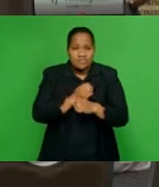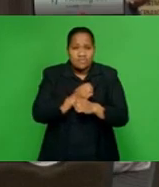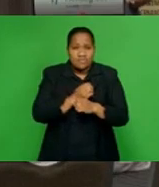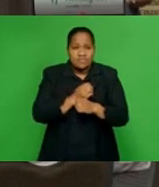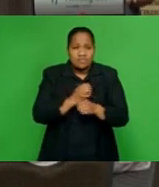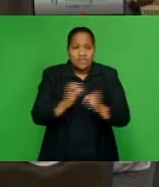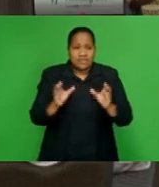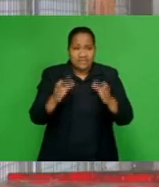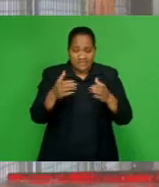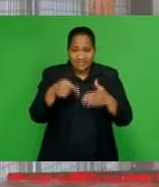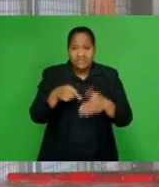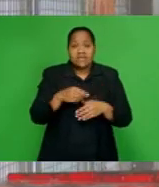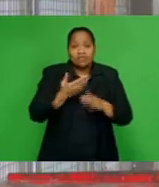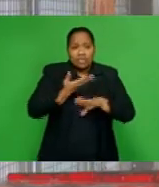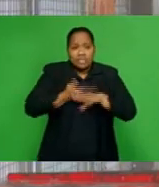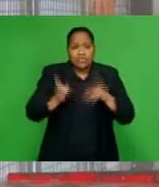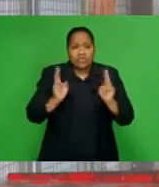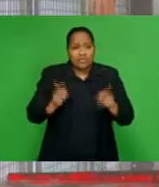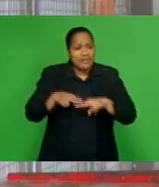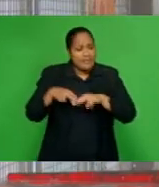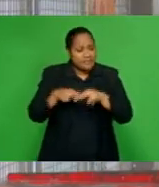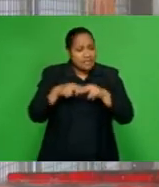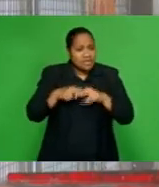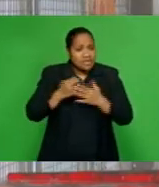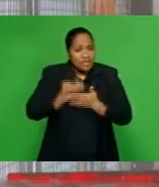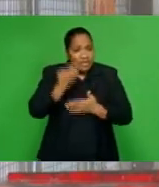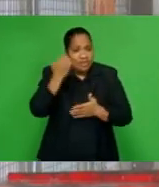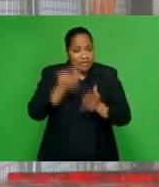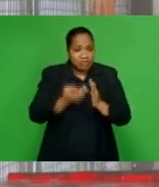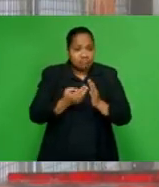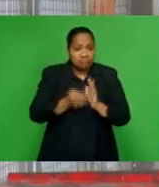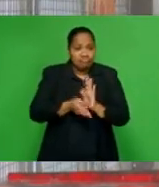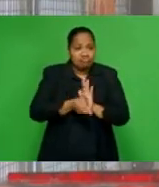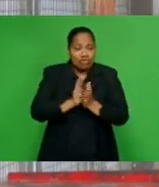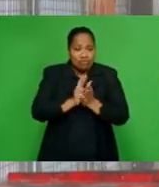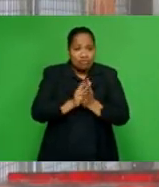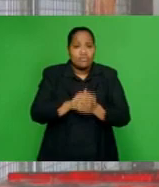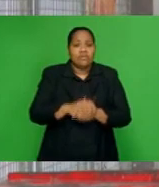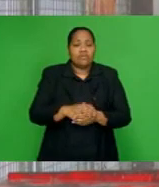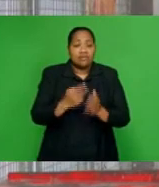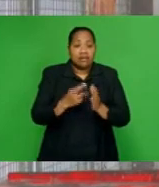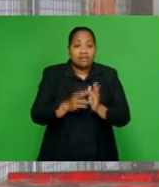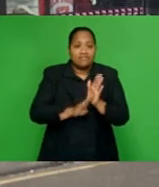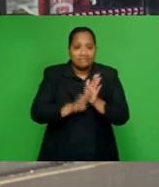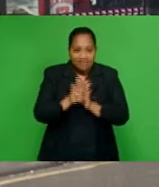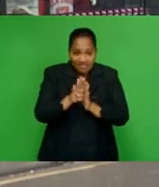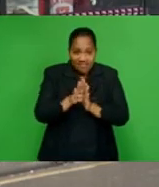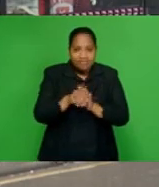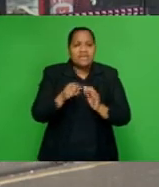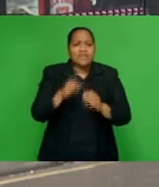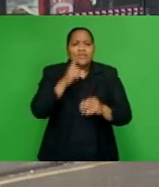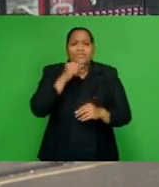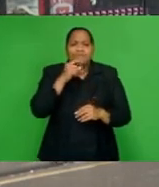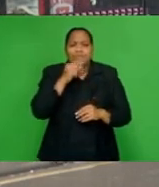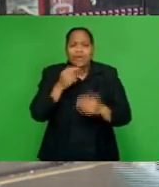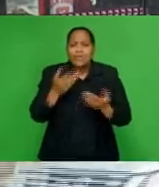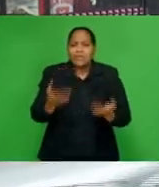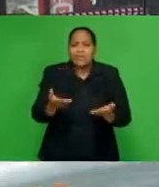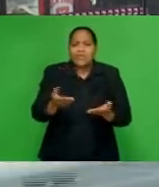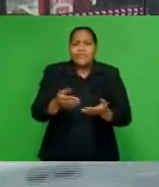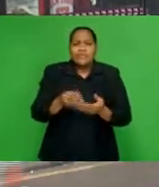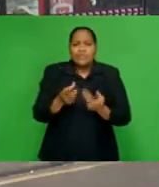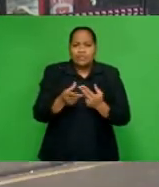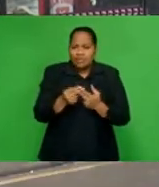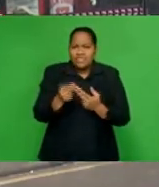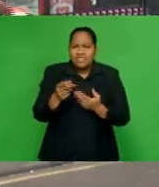normal Fiji economic recovery, the Economy Minister highlighted that these businesses borrowing at extremely concessionary terms